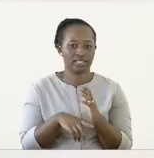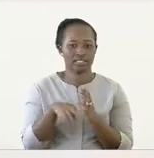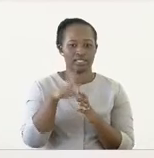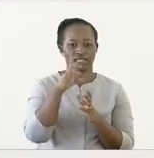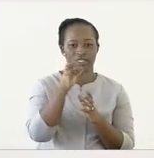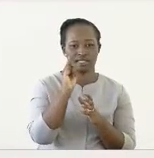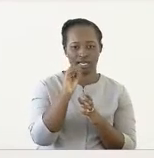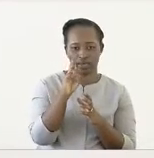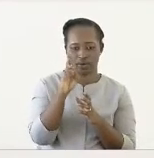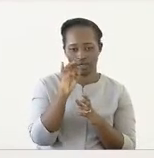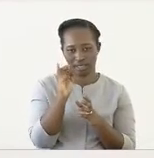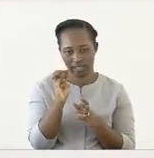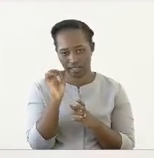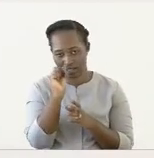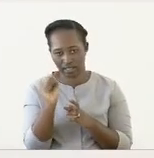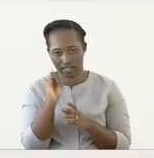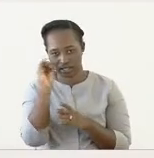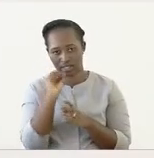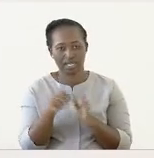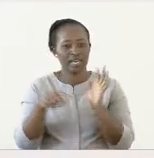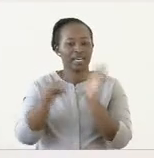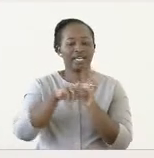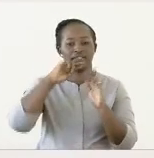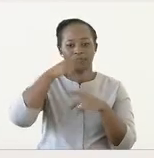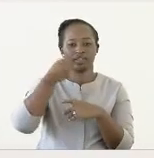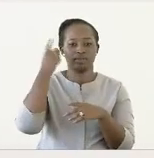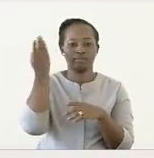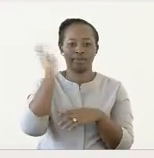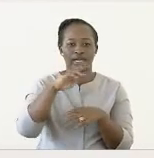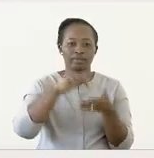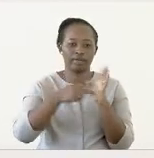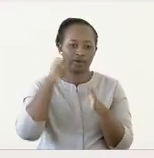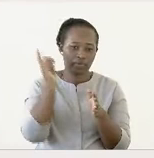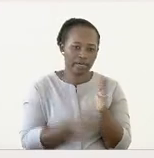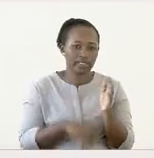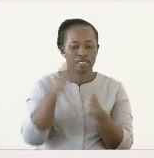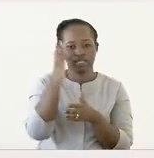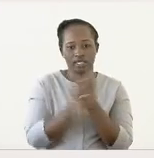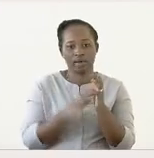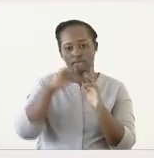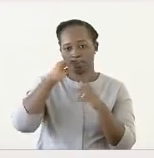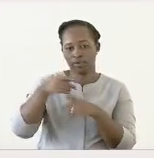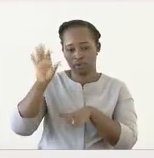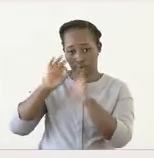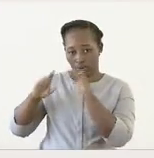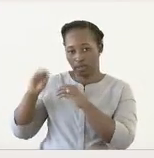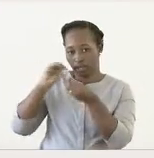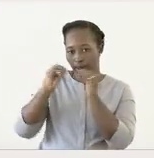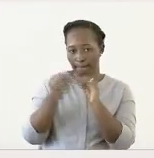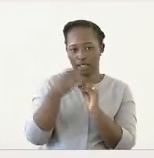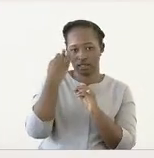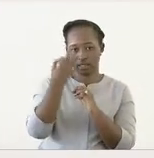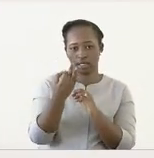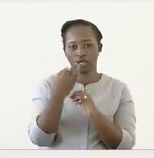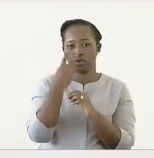That is number one. Number two, what is negative feedback? So you have some objectives, you choose on these objectives. Number three, rate two